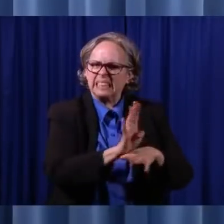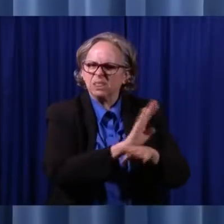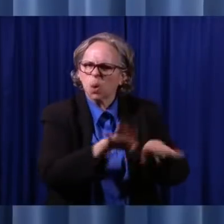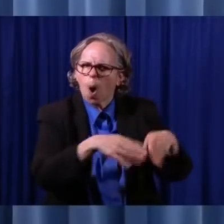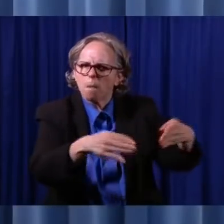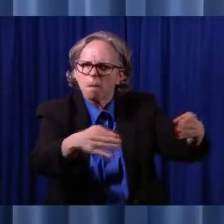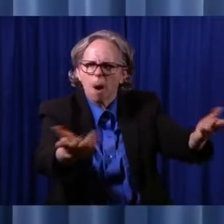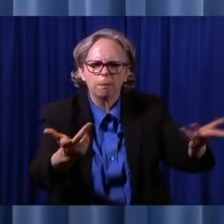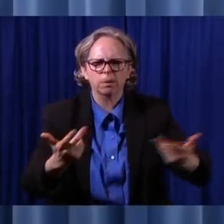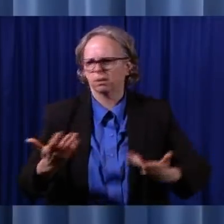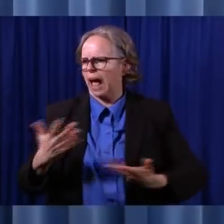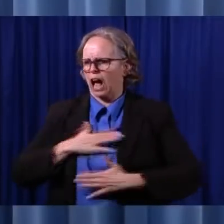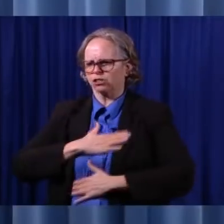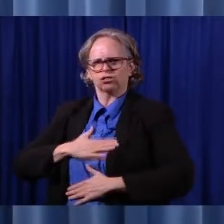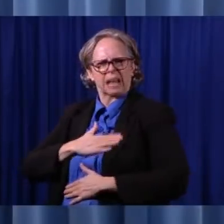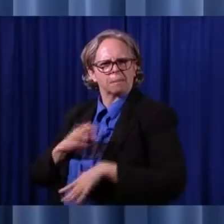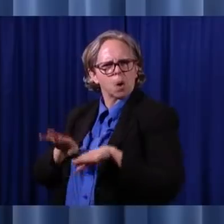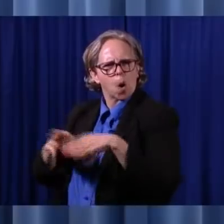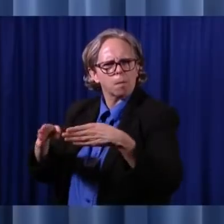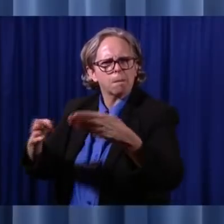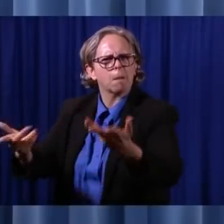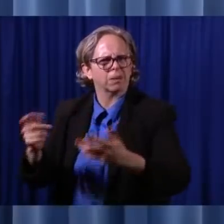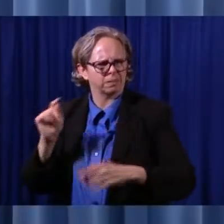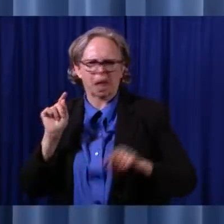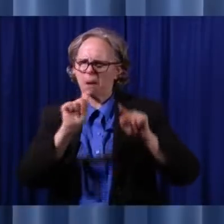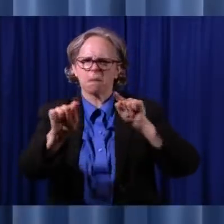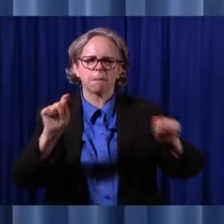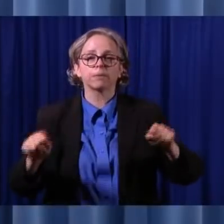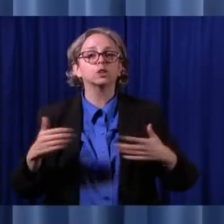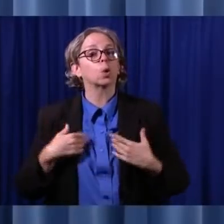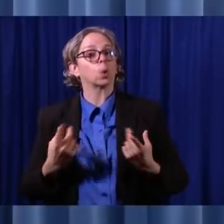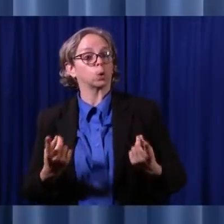some suggested best practices.